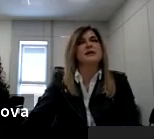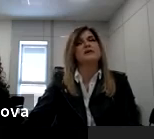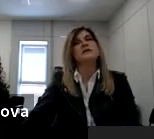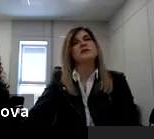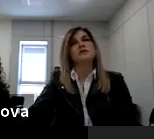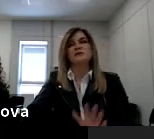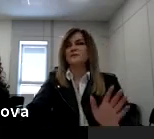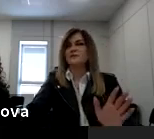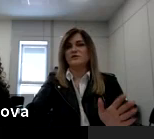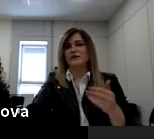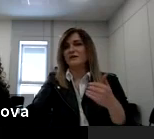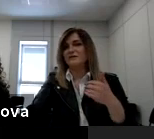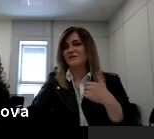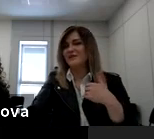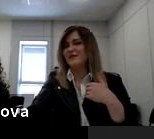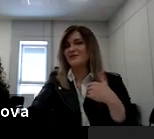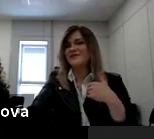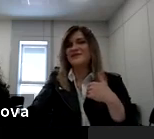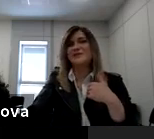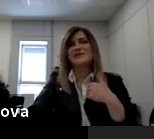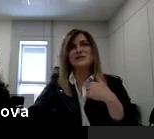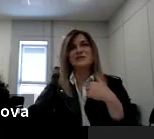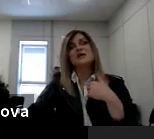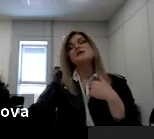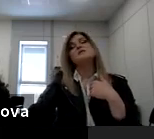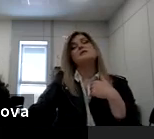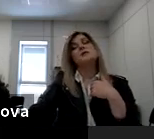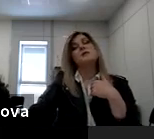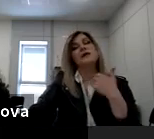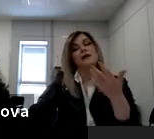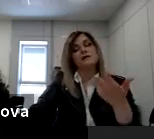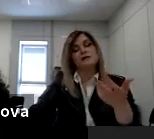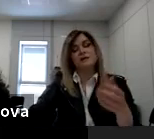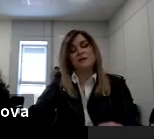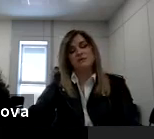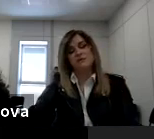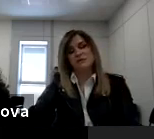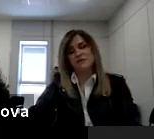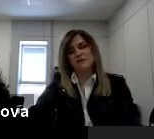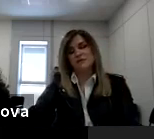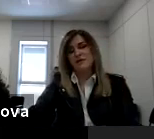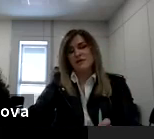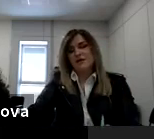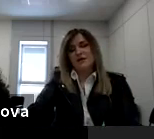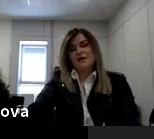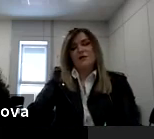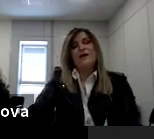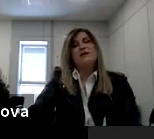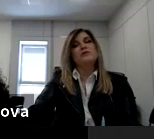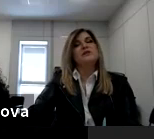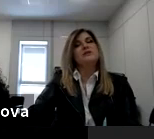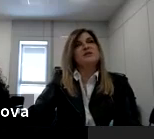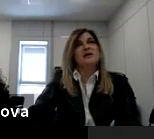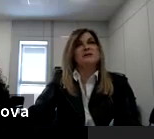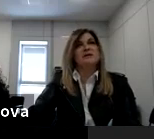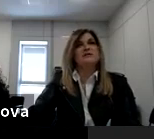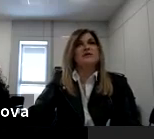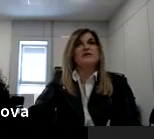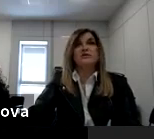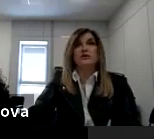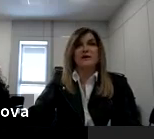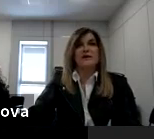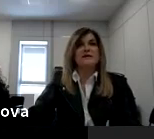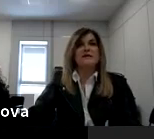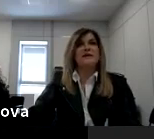Spotlights. Okay, the question is, I'm sorry, I'm not reading the questions. So we are asked about whether we will do something